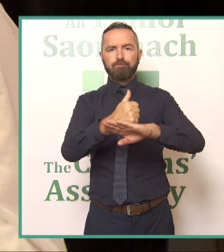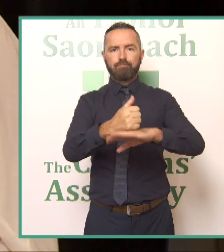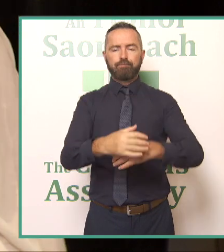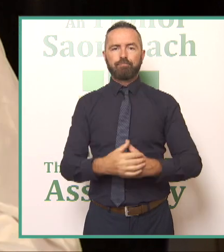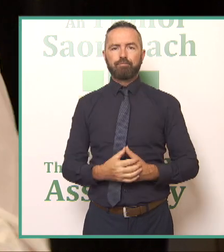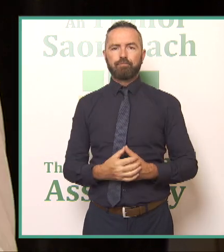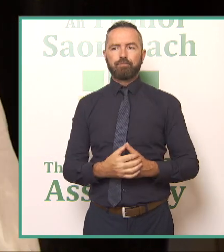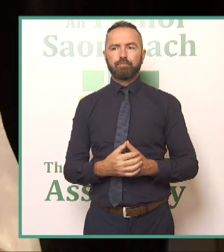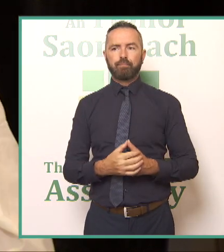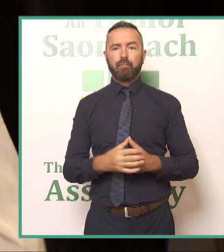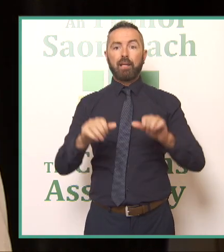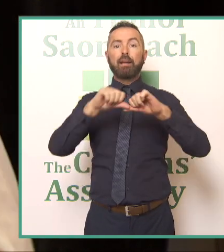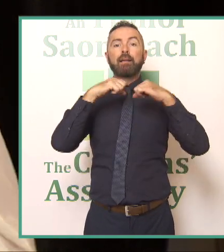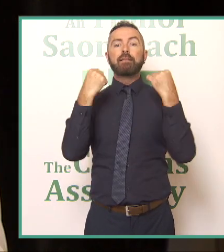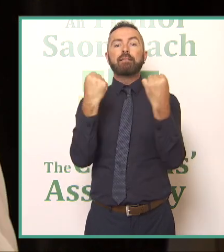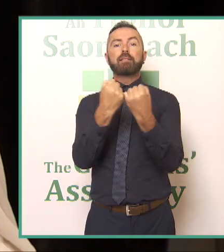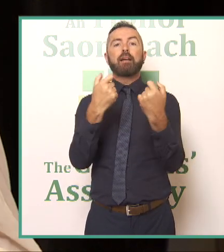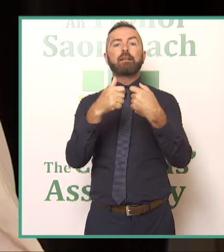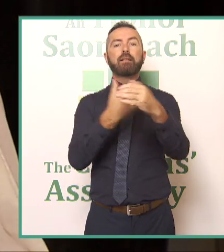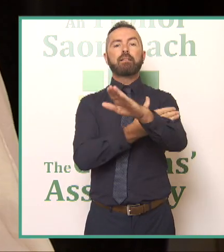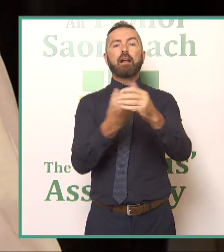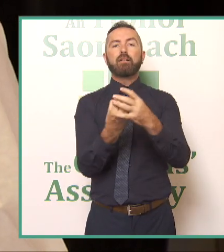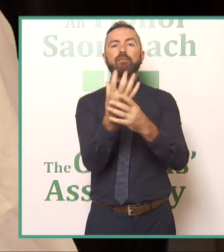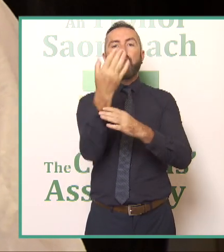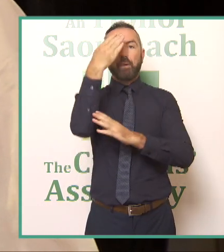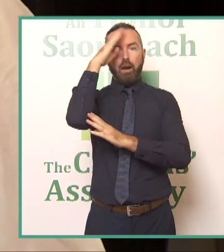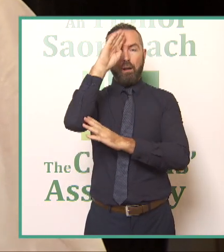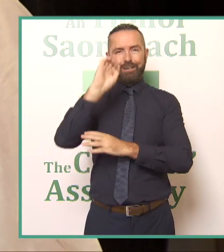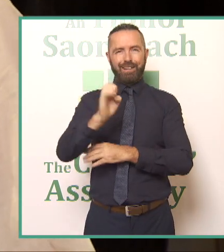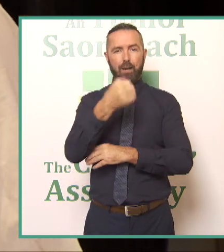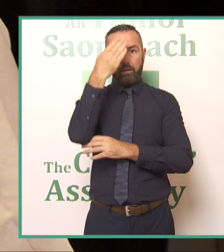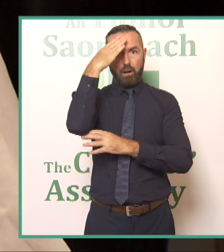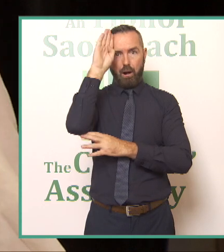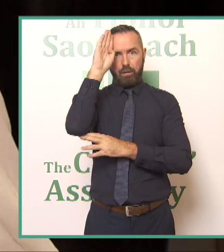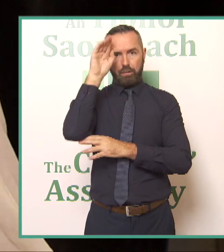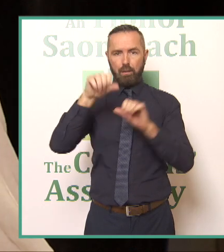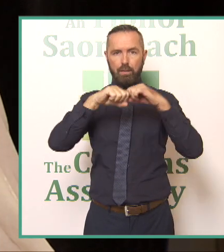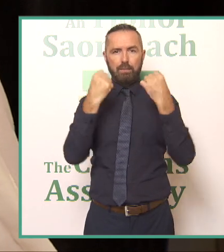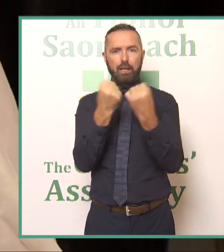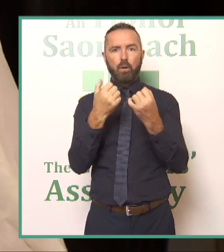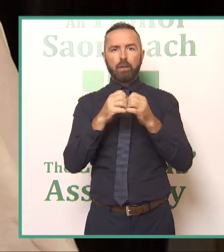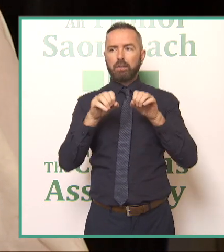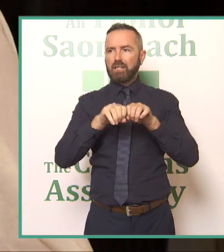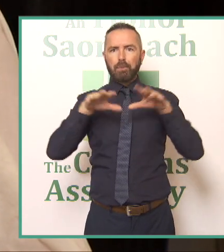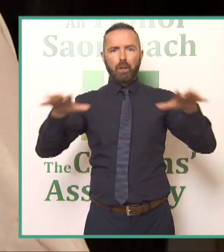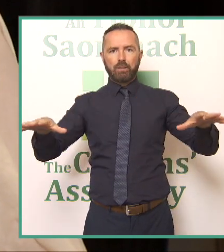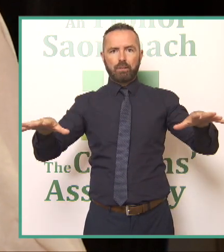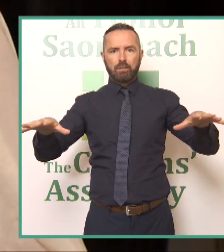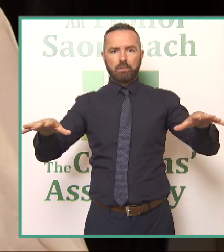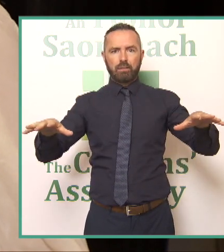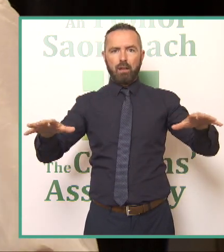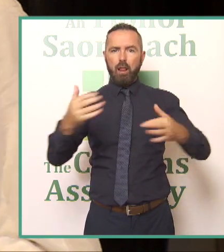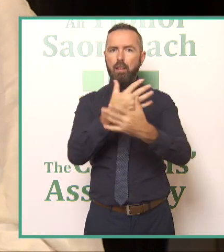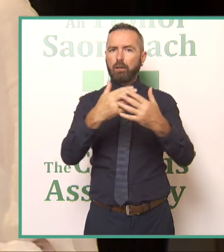Now, the society that began to grow in early Ireland was one which was dispersed. It was highly